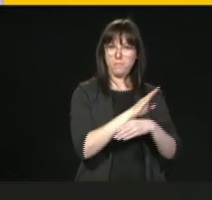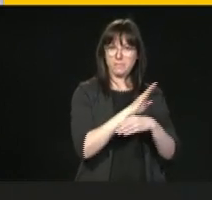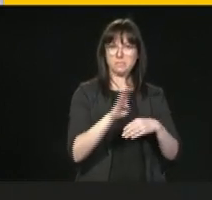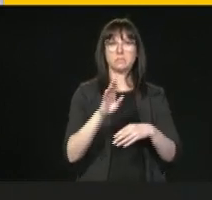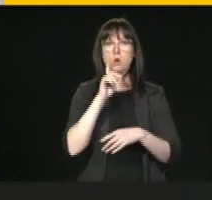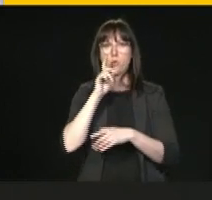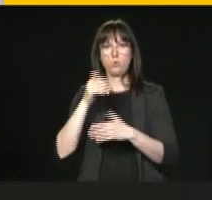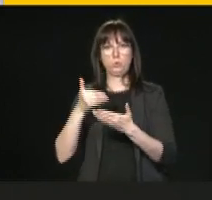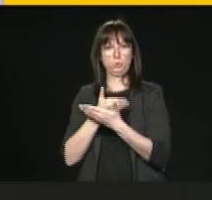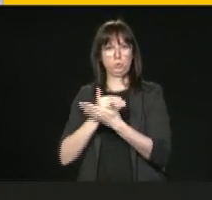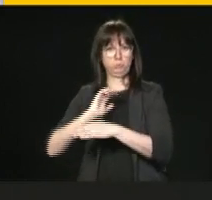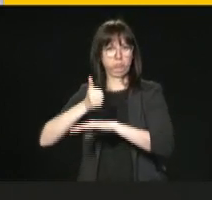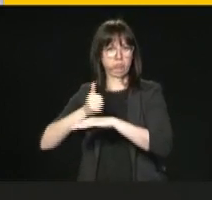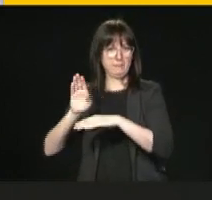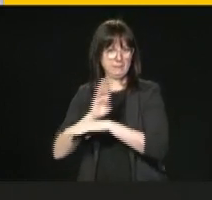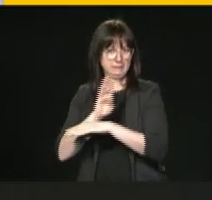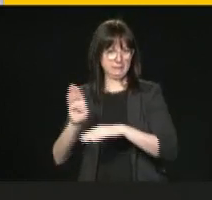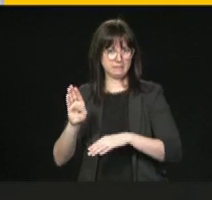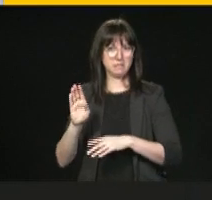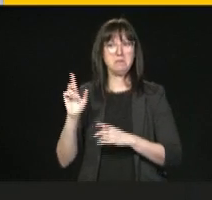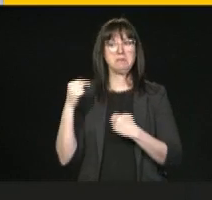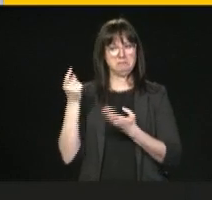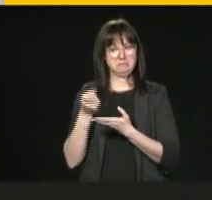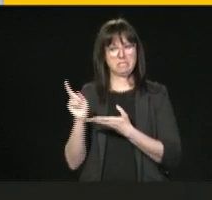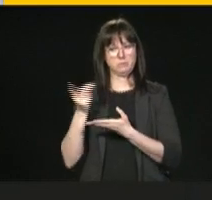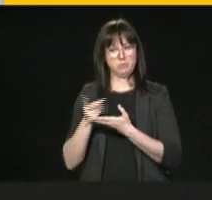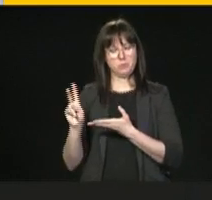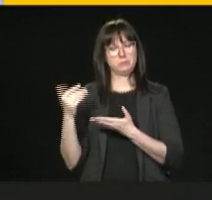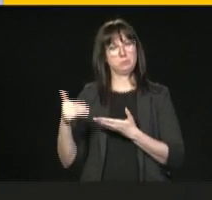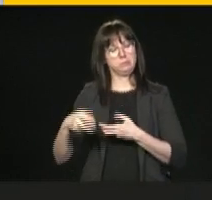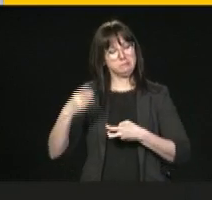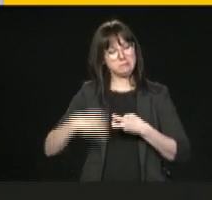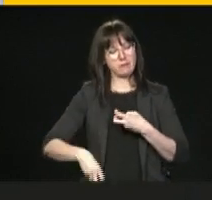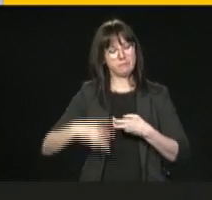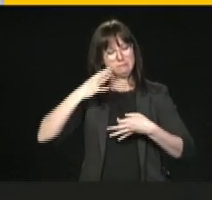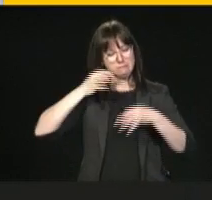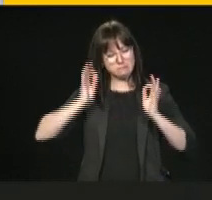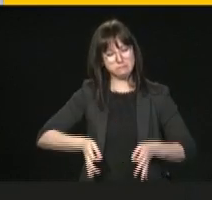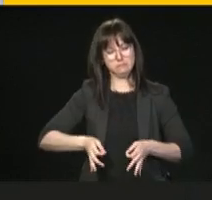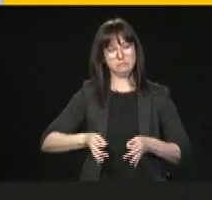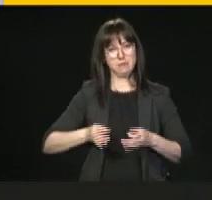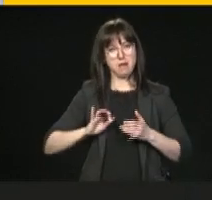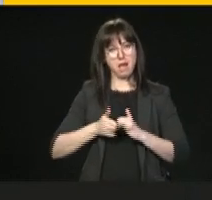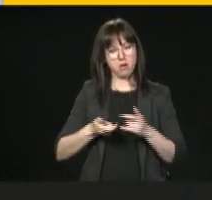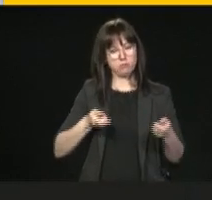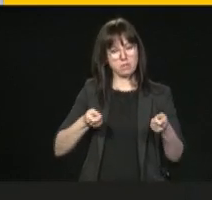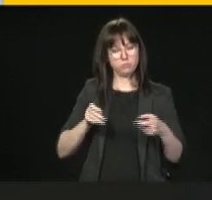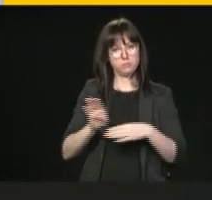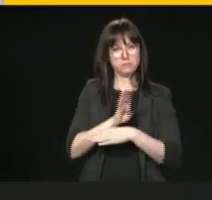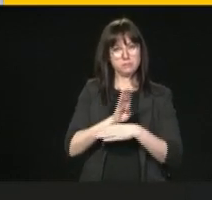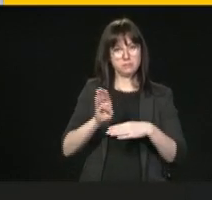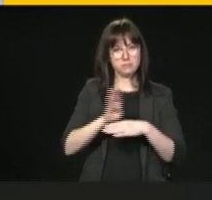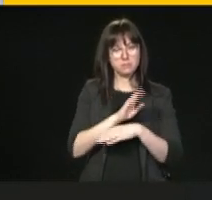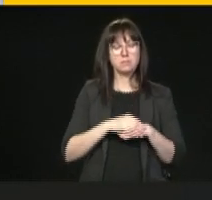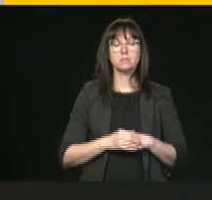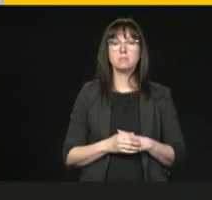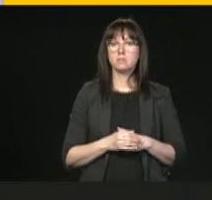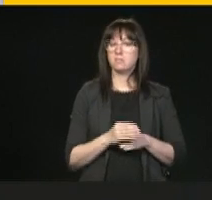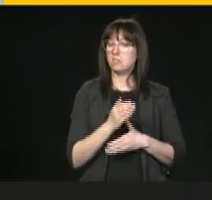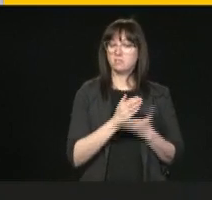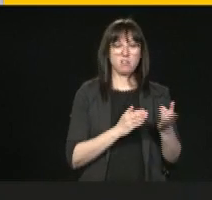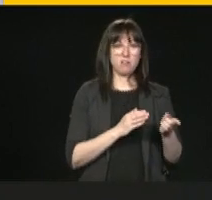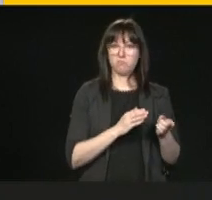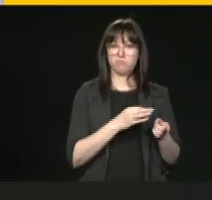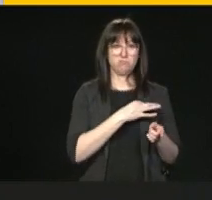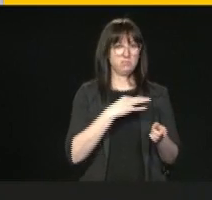in the last few weeks, you have been forced to make very difficult decisions. Some cannot pay their